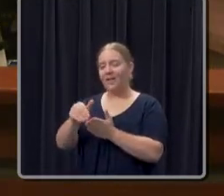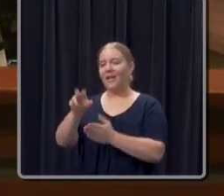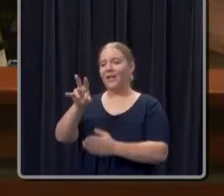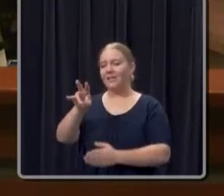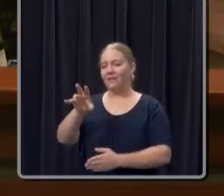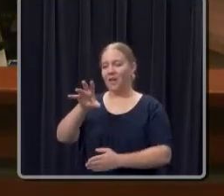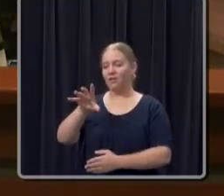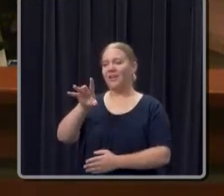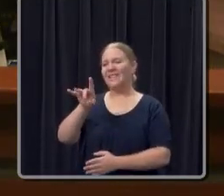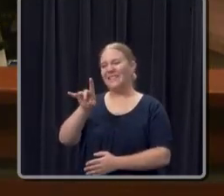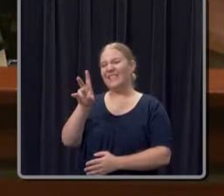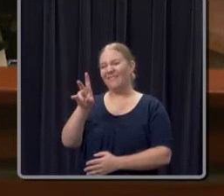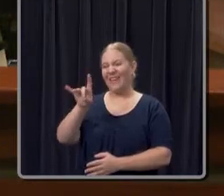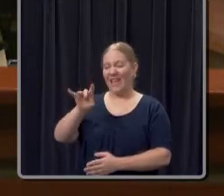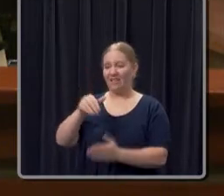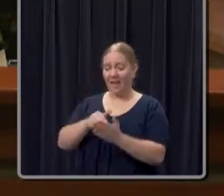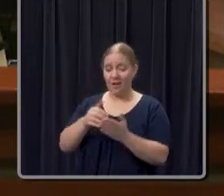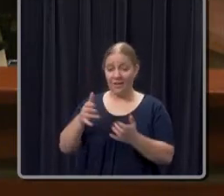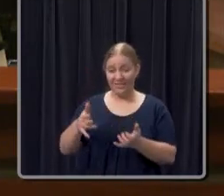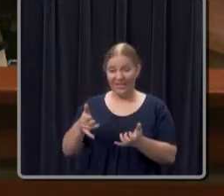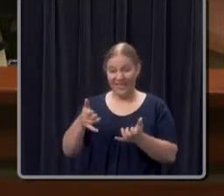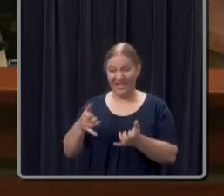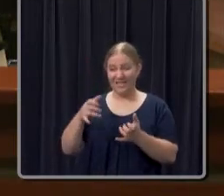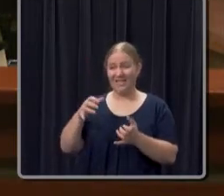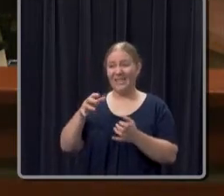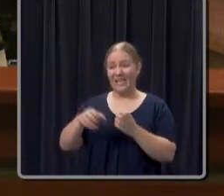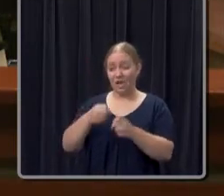$28,778,000. This year it's projected to be